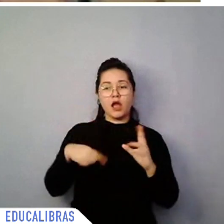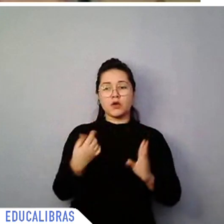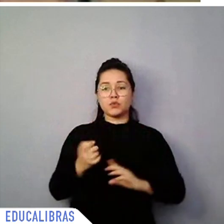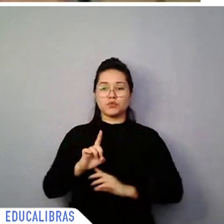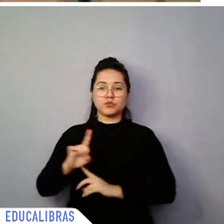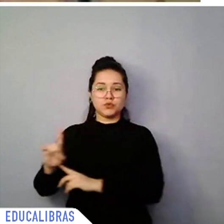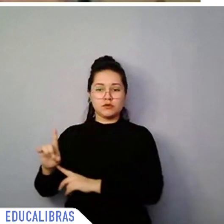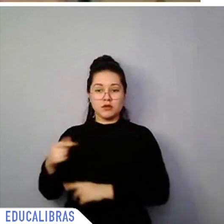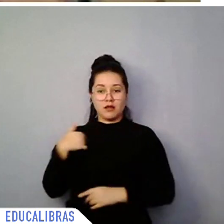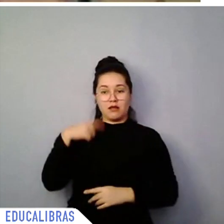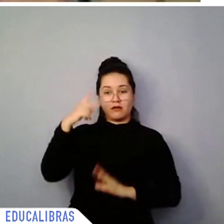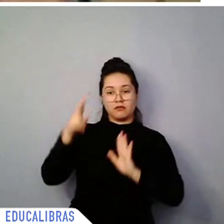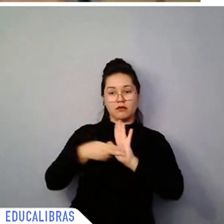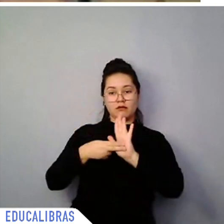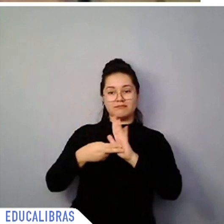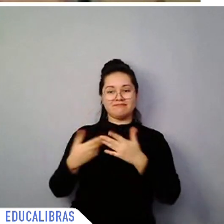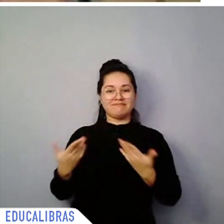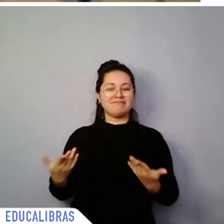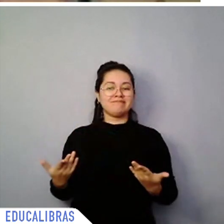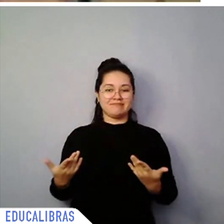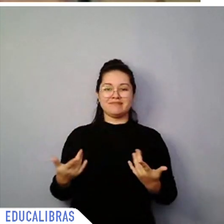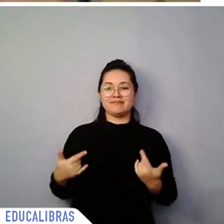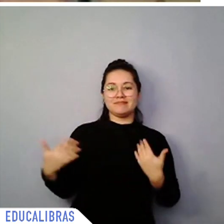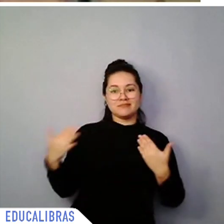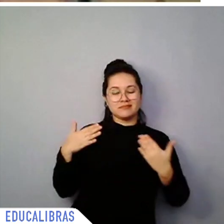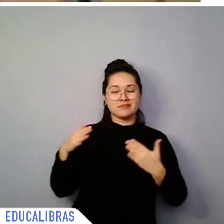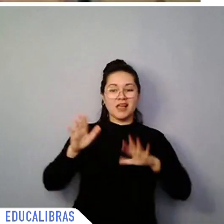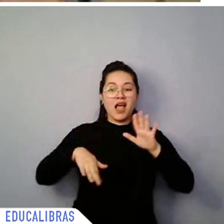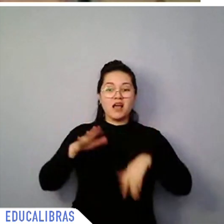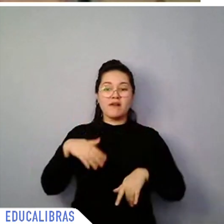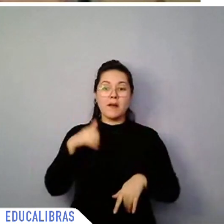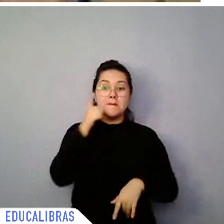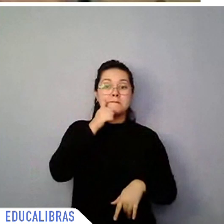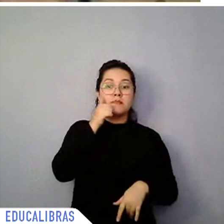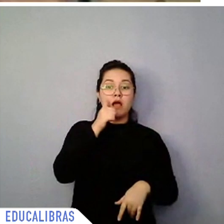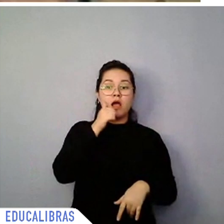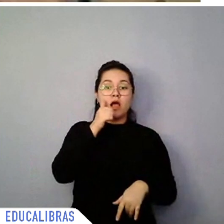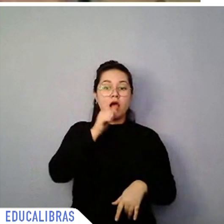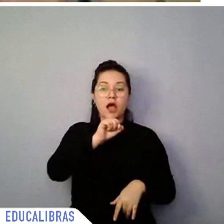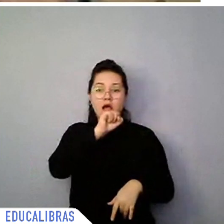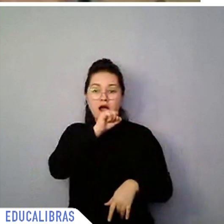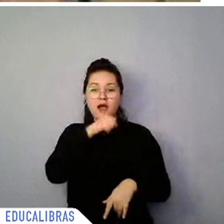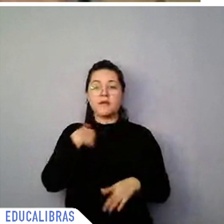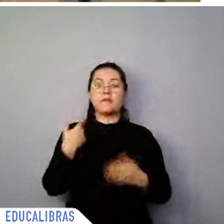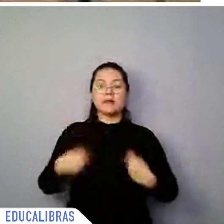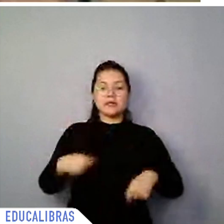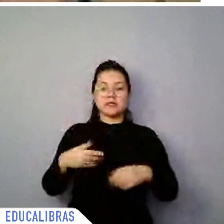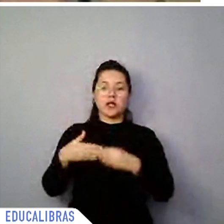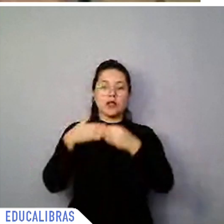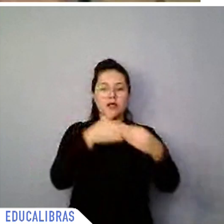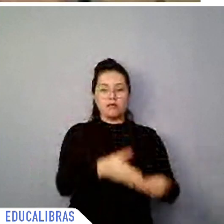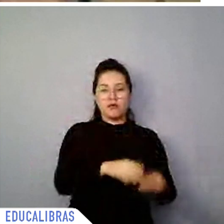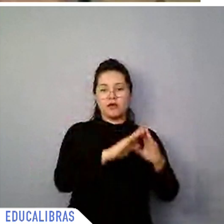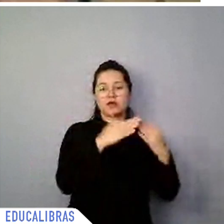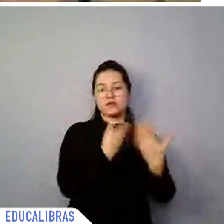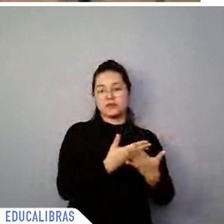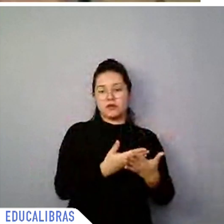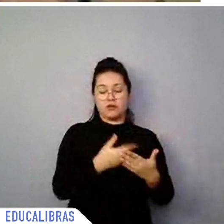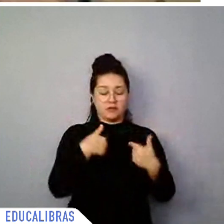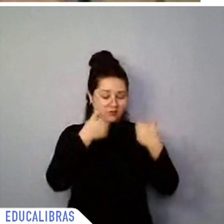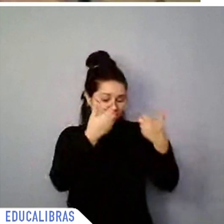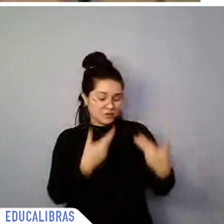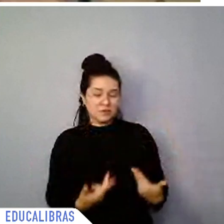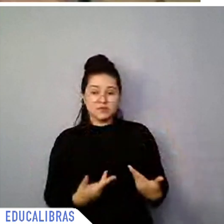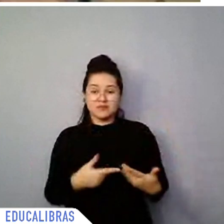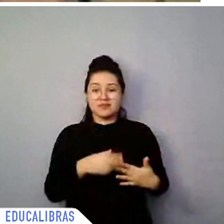interesting because people consider me a right wing or left wing, depending on what I say, because I defend different things. But when we're